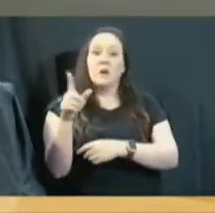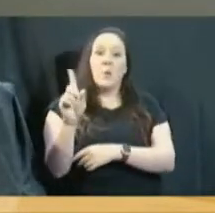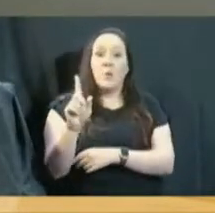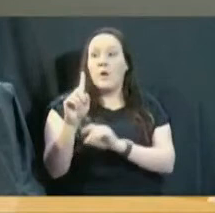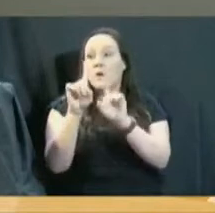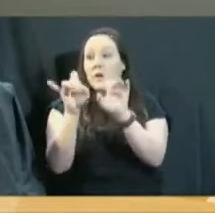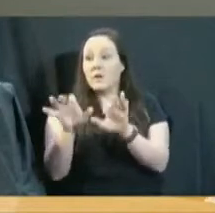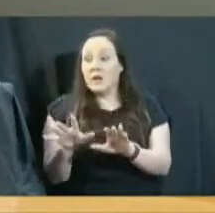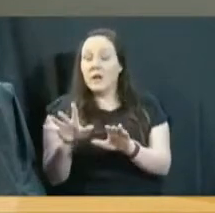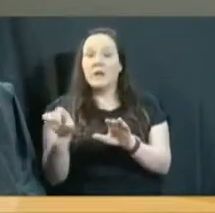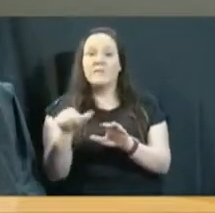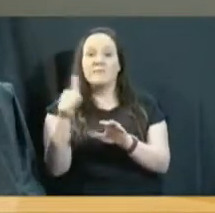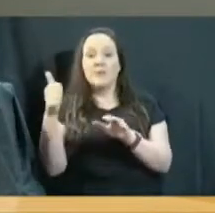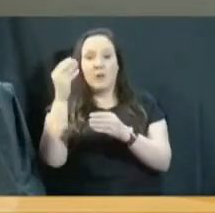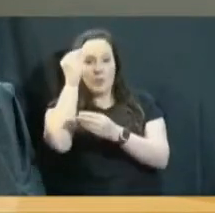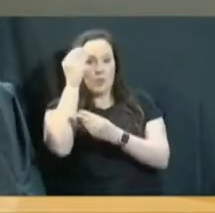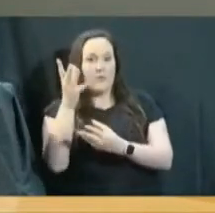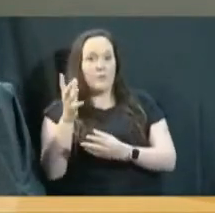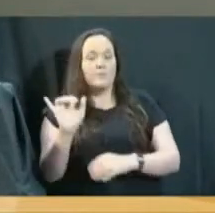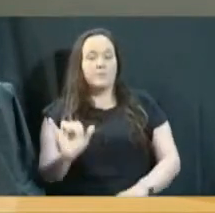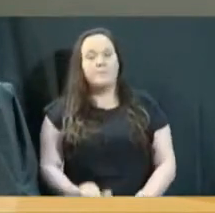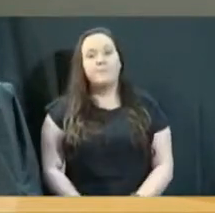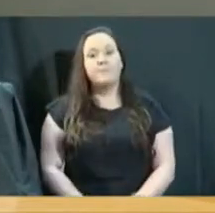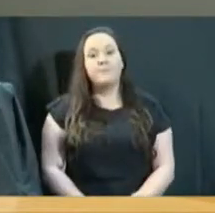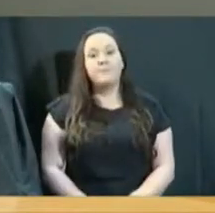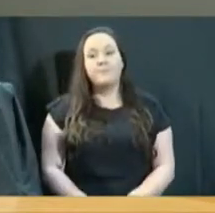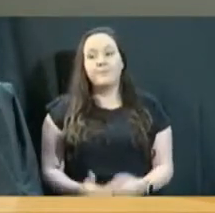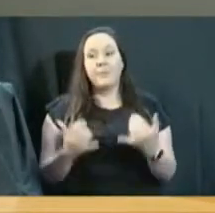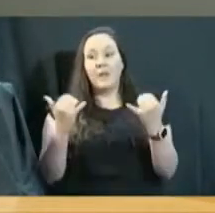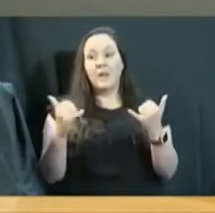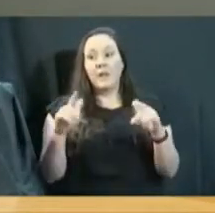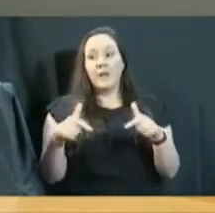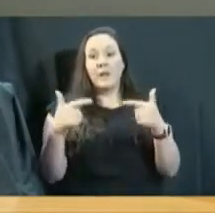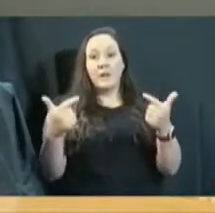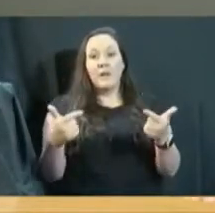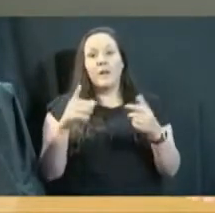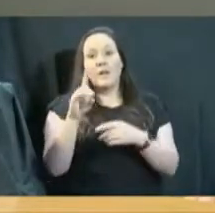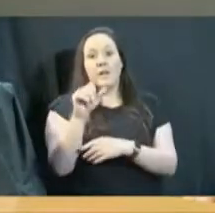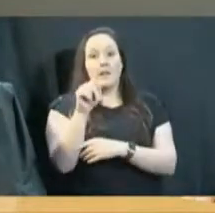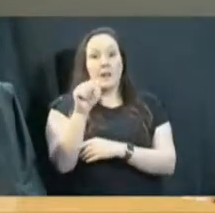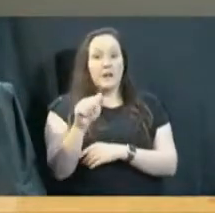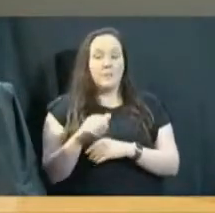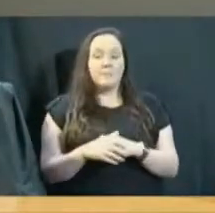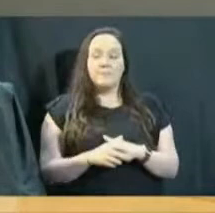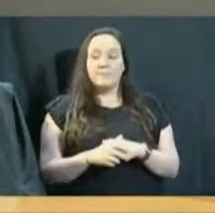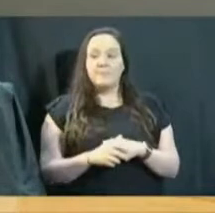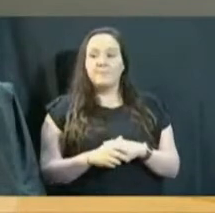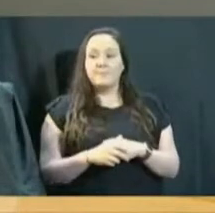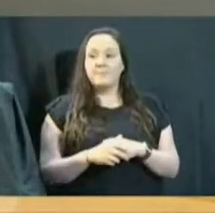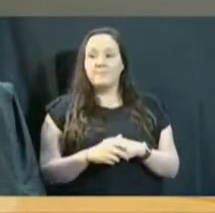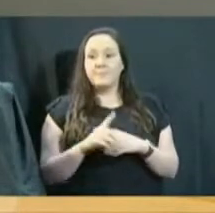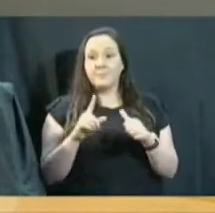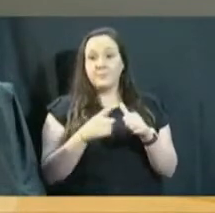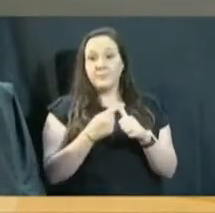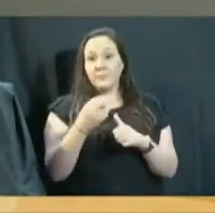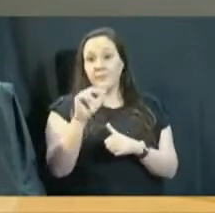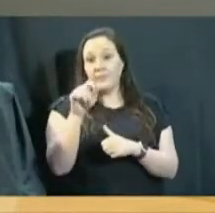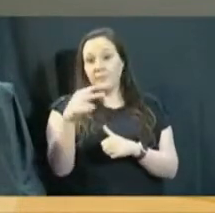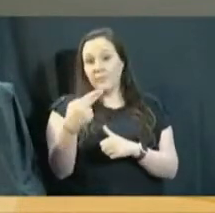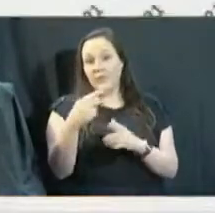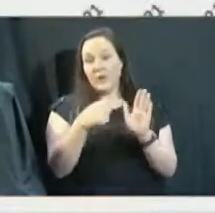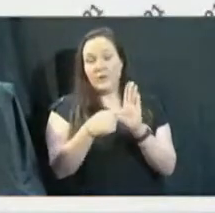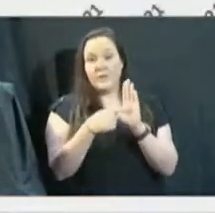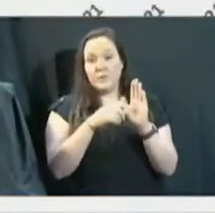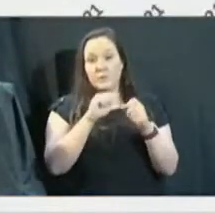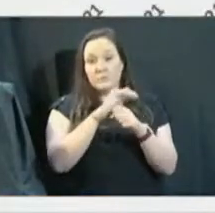and other information such as that. And now we'll move on to the data. The first graph shows COVID cases